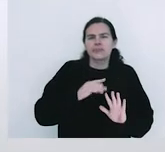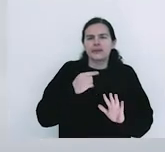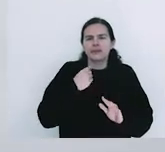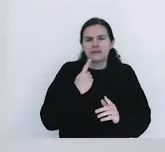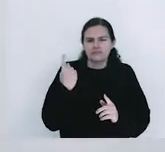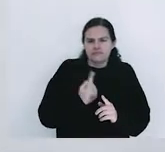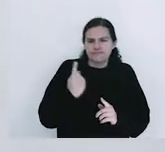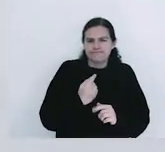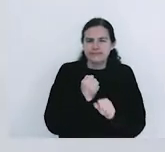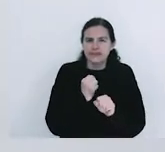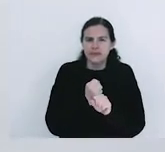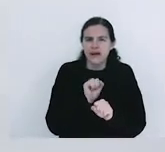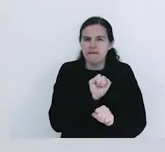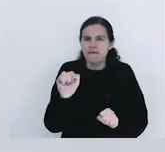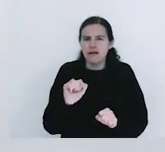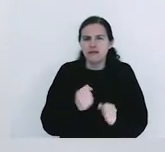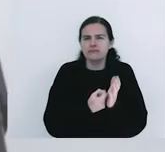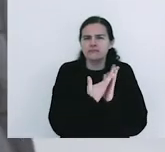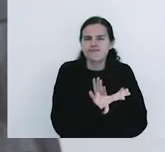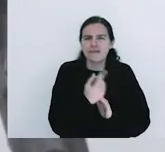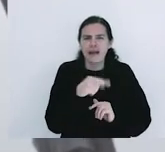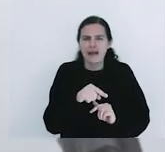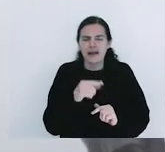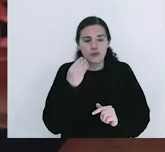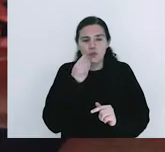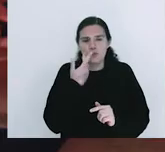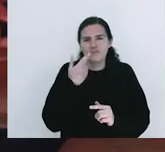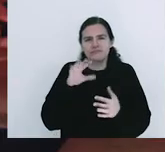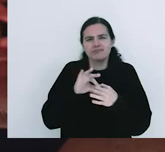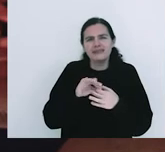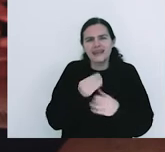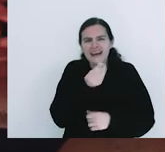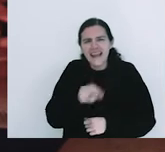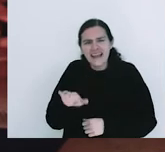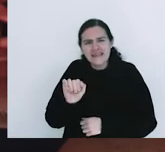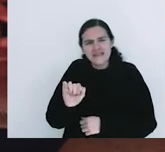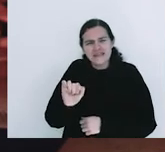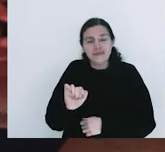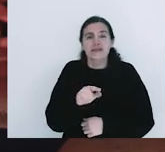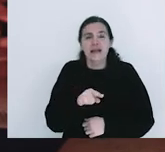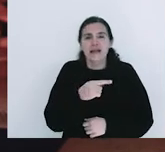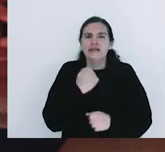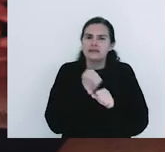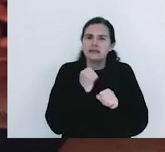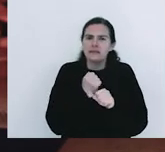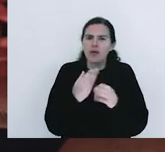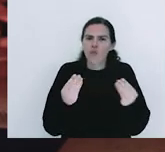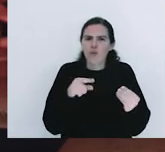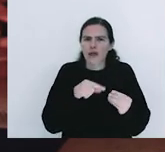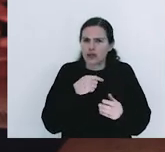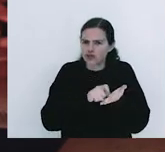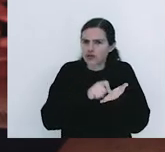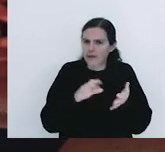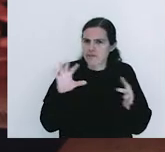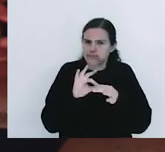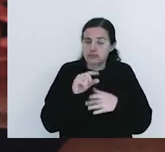impetus in her work in many ways appear during her childhood. And a lot of work, and she writes about it, a lot of